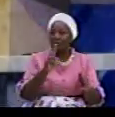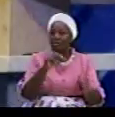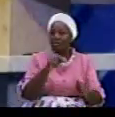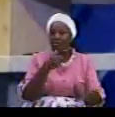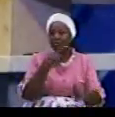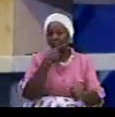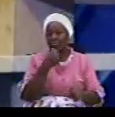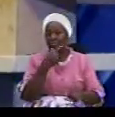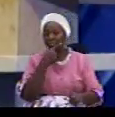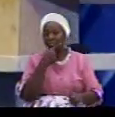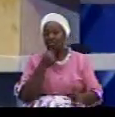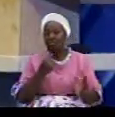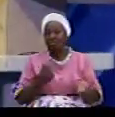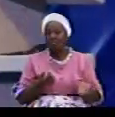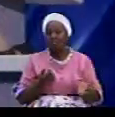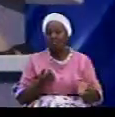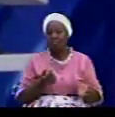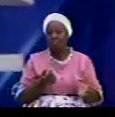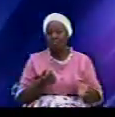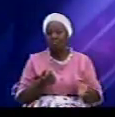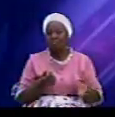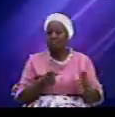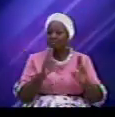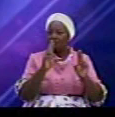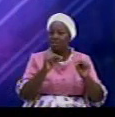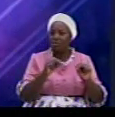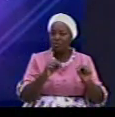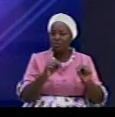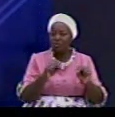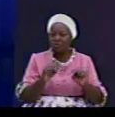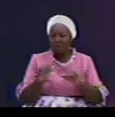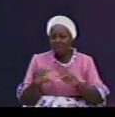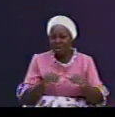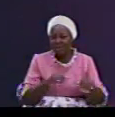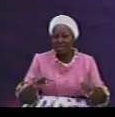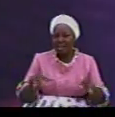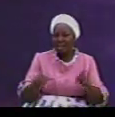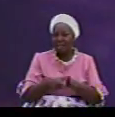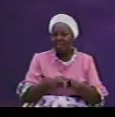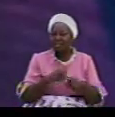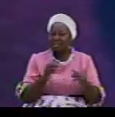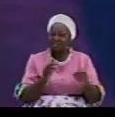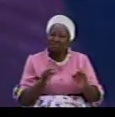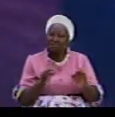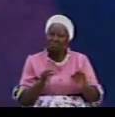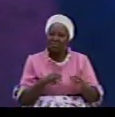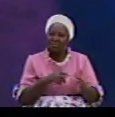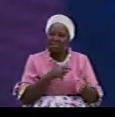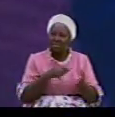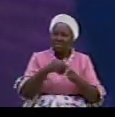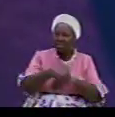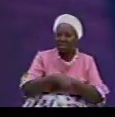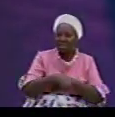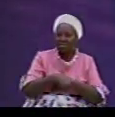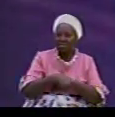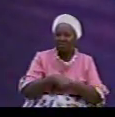tonight. No acting as if tonight. No